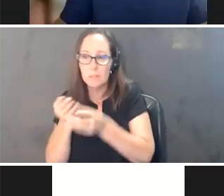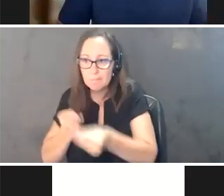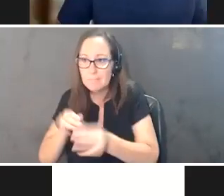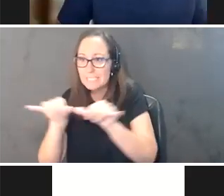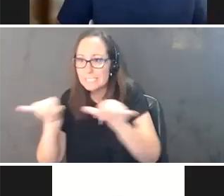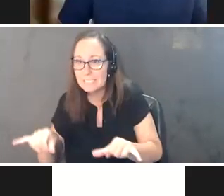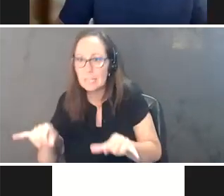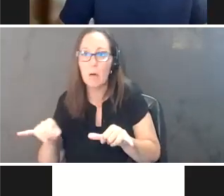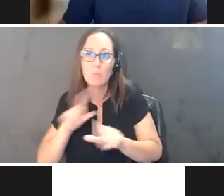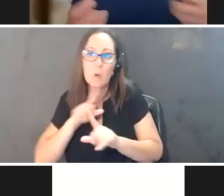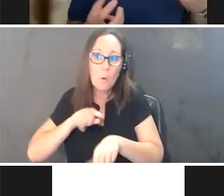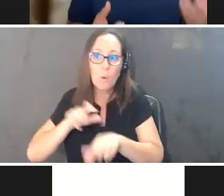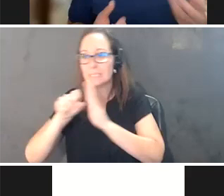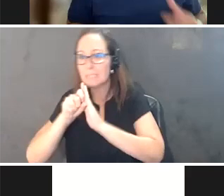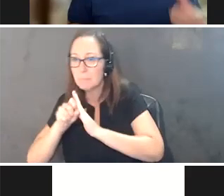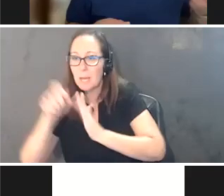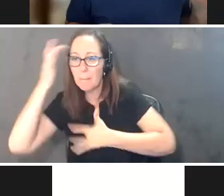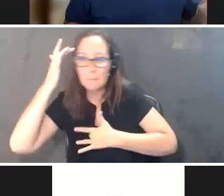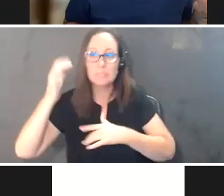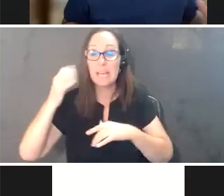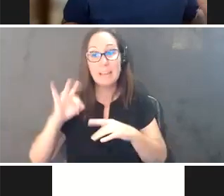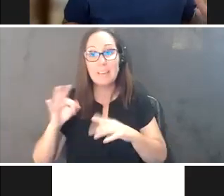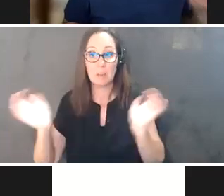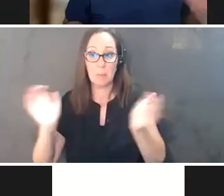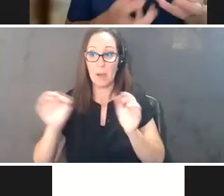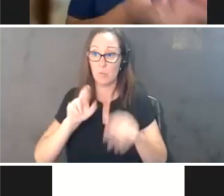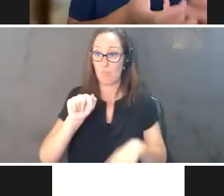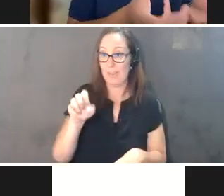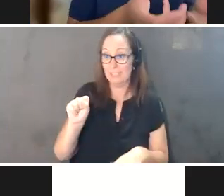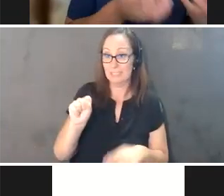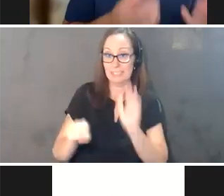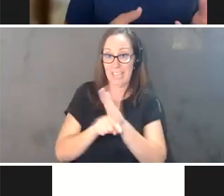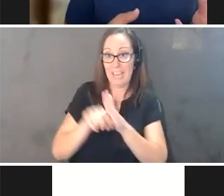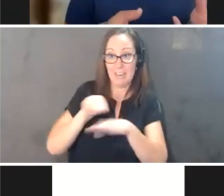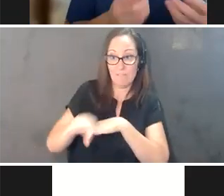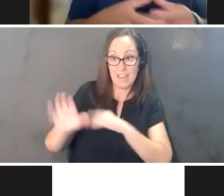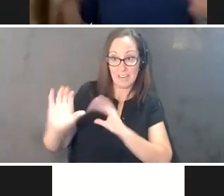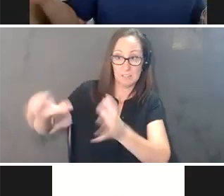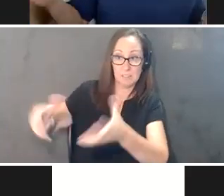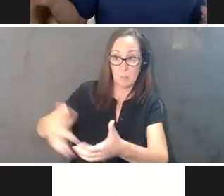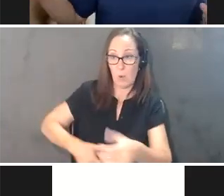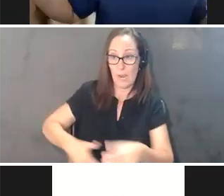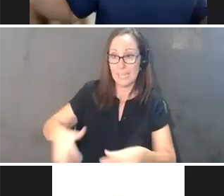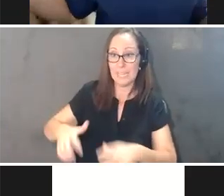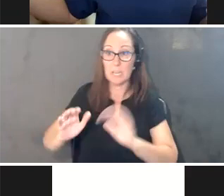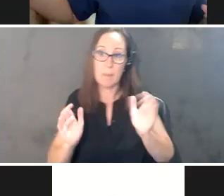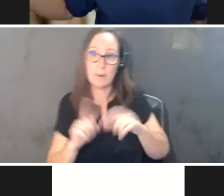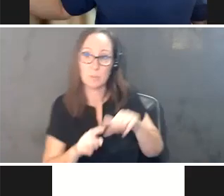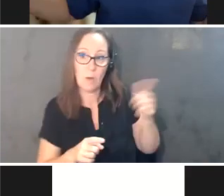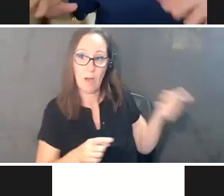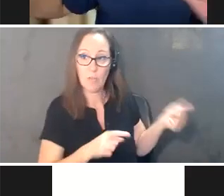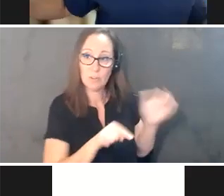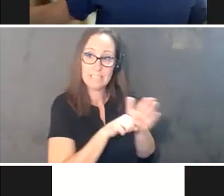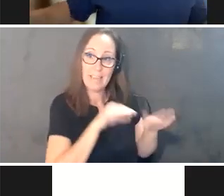voluntarily. They can report any kind of symptoms. And when they compare the rates of any kind of side effects that they've seen in this group versus the normal amount of those kind of side effects